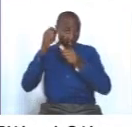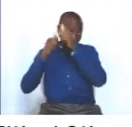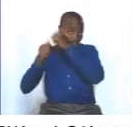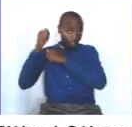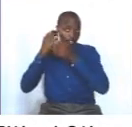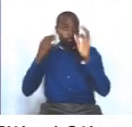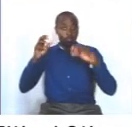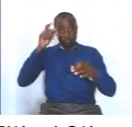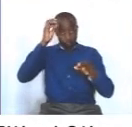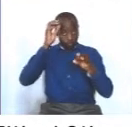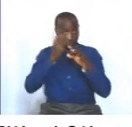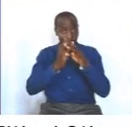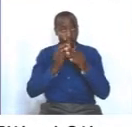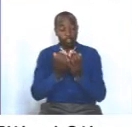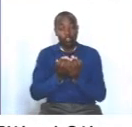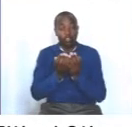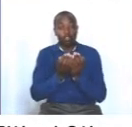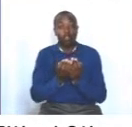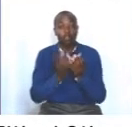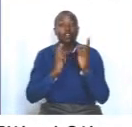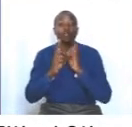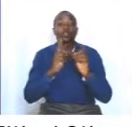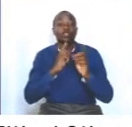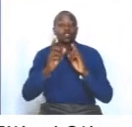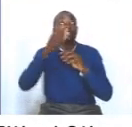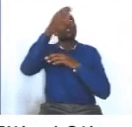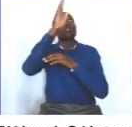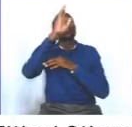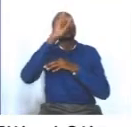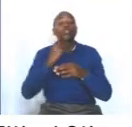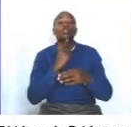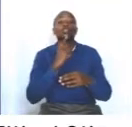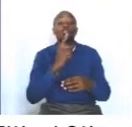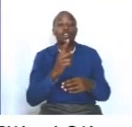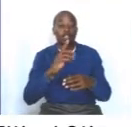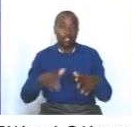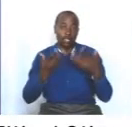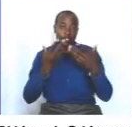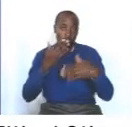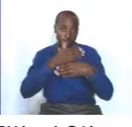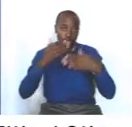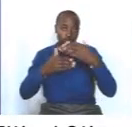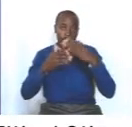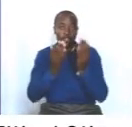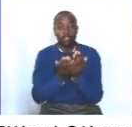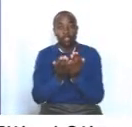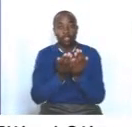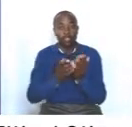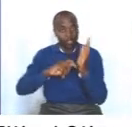and they were communing with him and being given specific instructions on how to construct the ark?